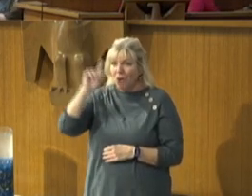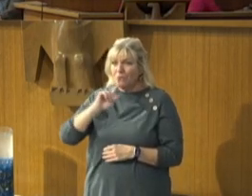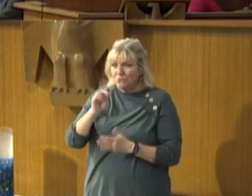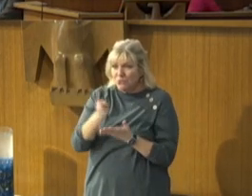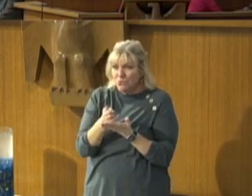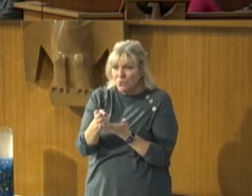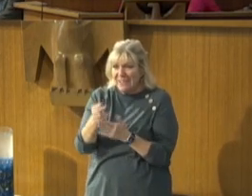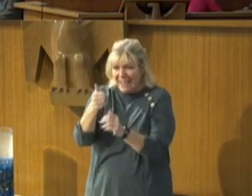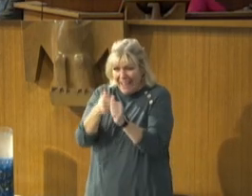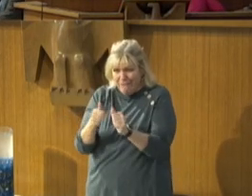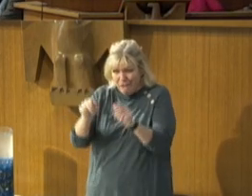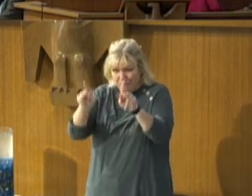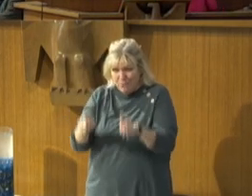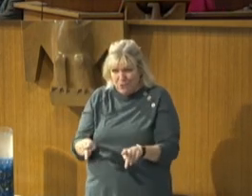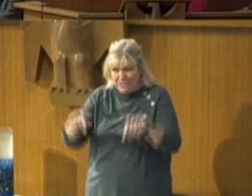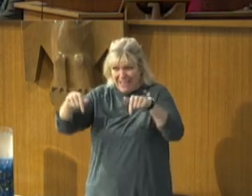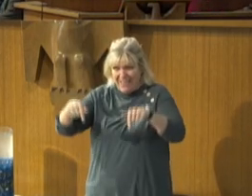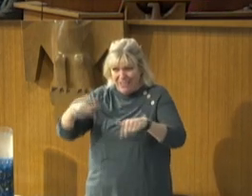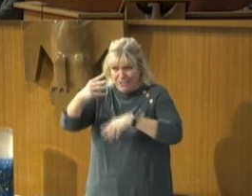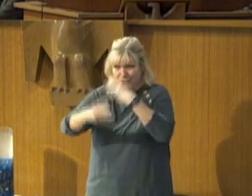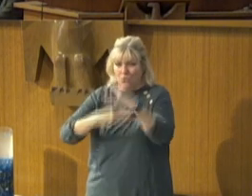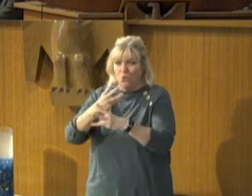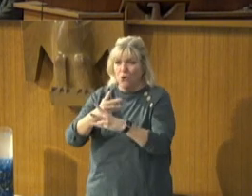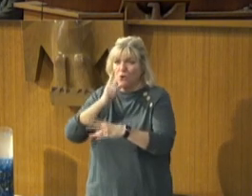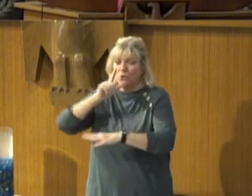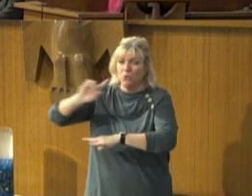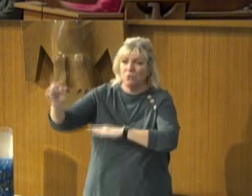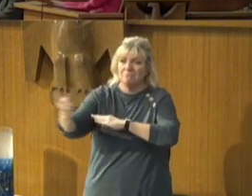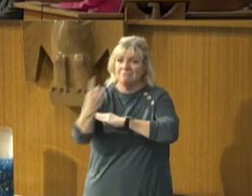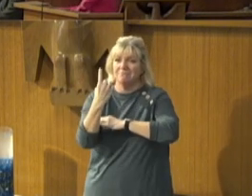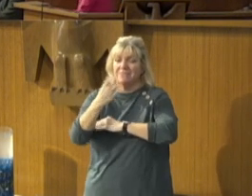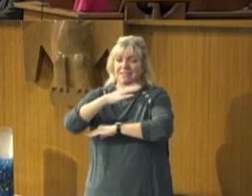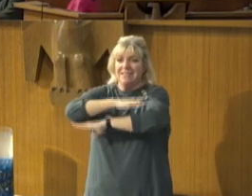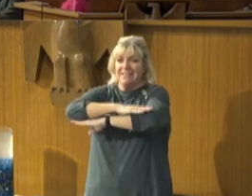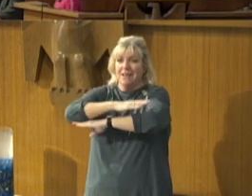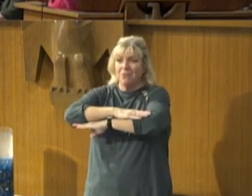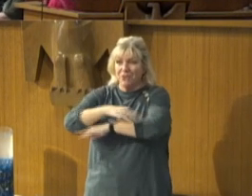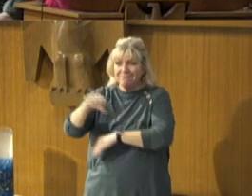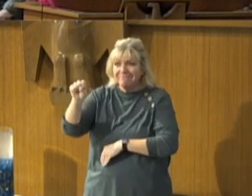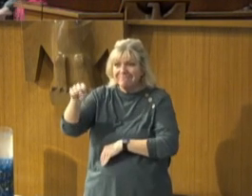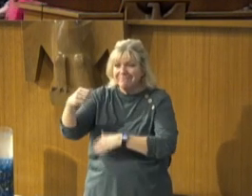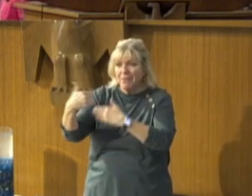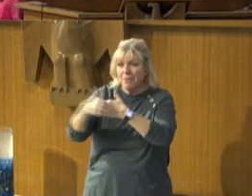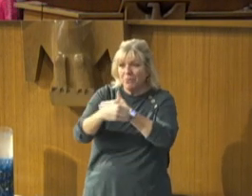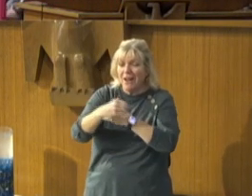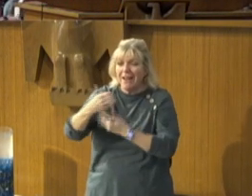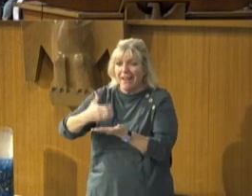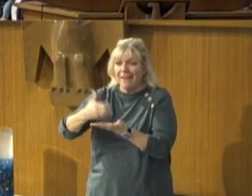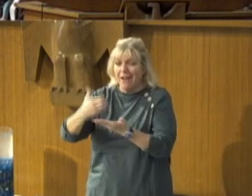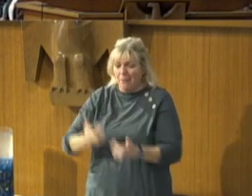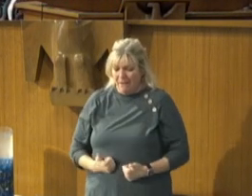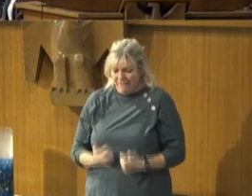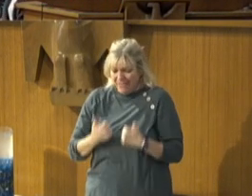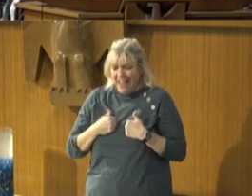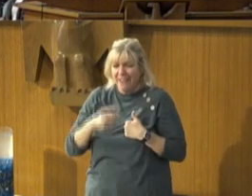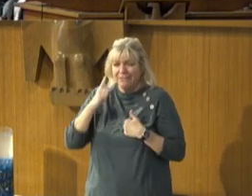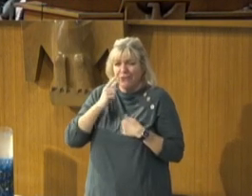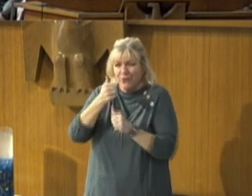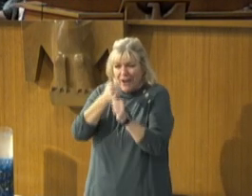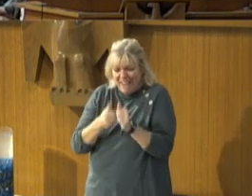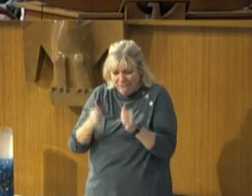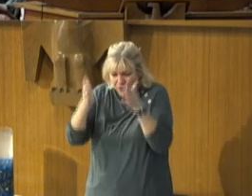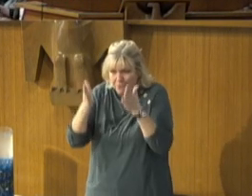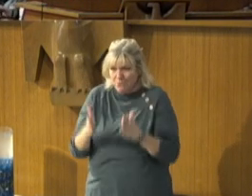every person in this world who would come to this table, that the bread and the cup of life is for them as